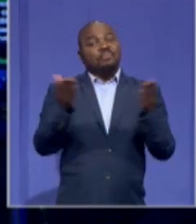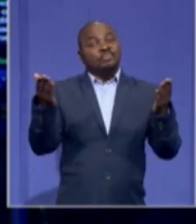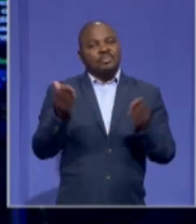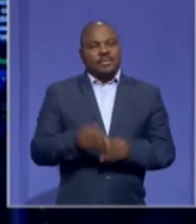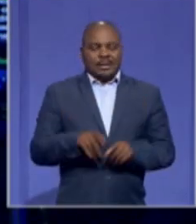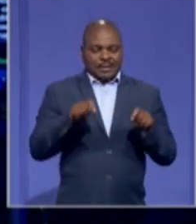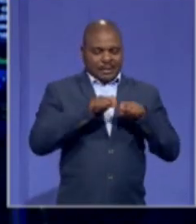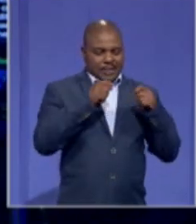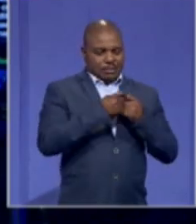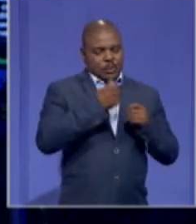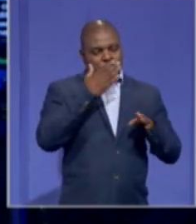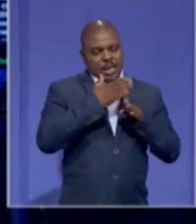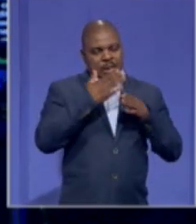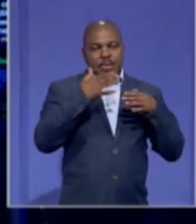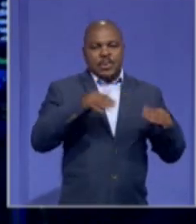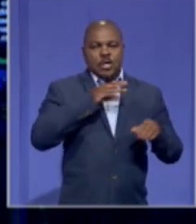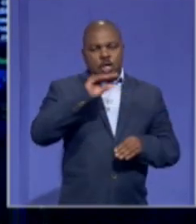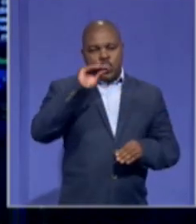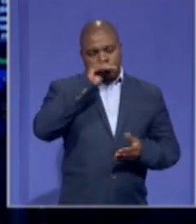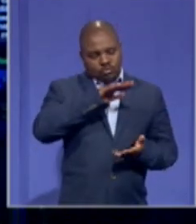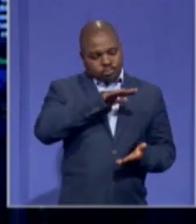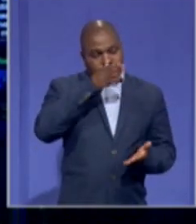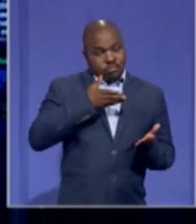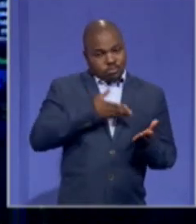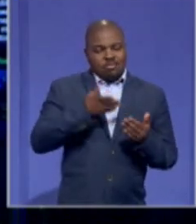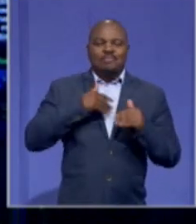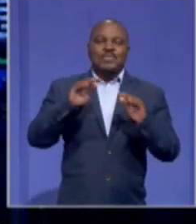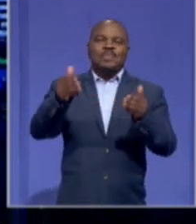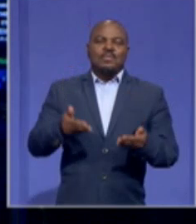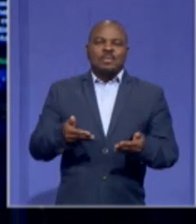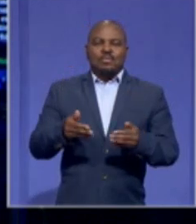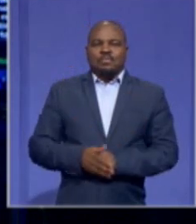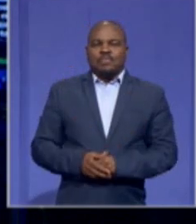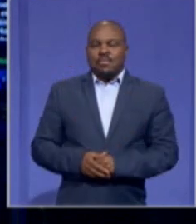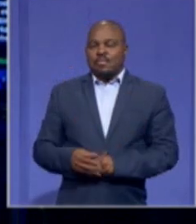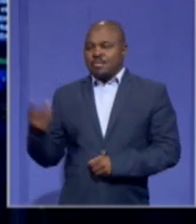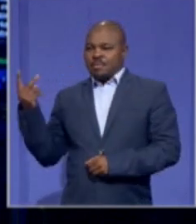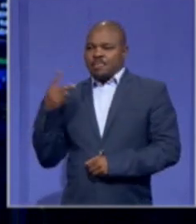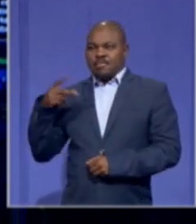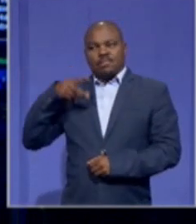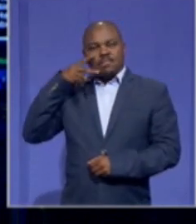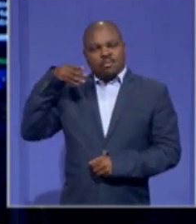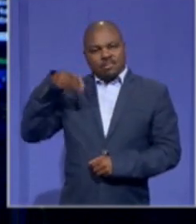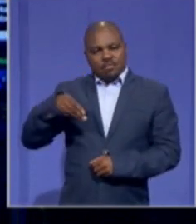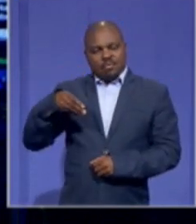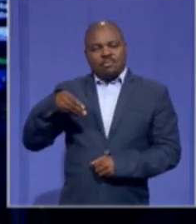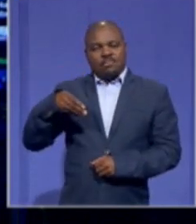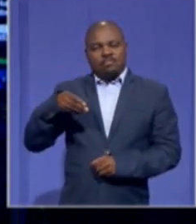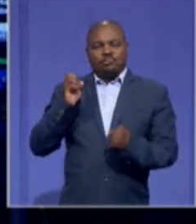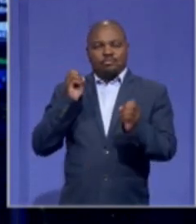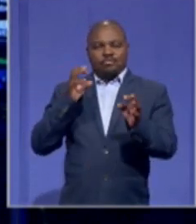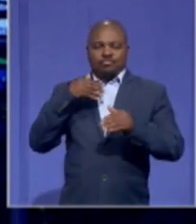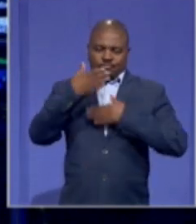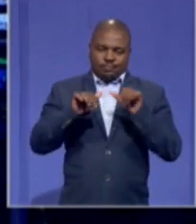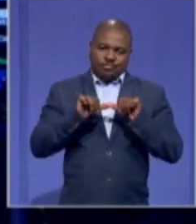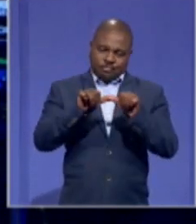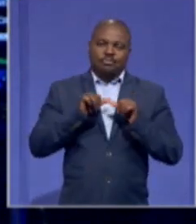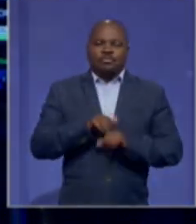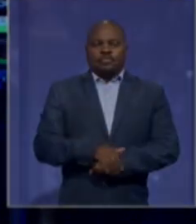Moifo o boetse o hlophiseditse tse mothangwana re a amohela re tsamaya mmoho le Agustin Letlalo ha re wele kgabong.